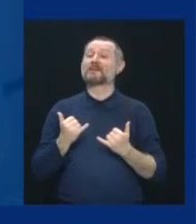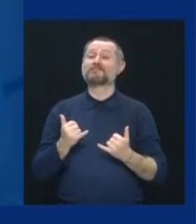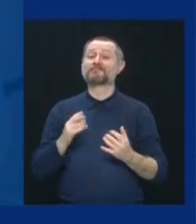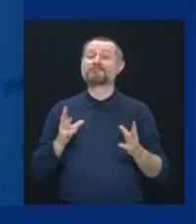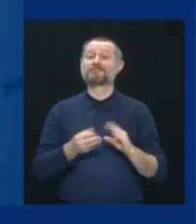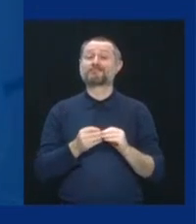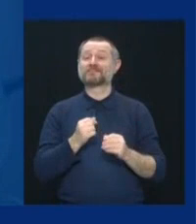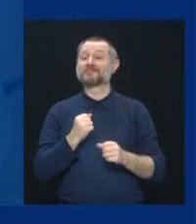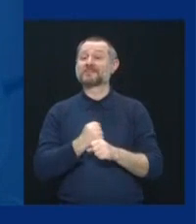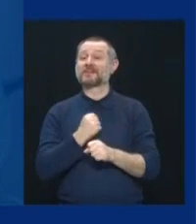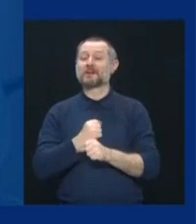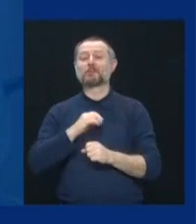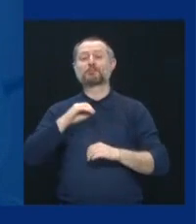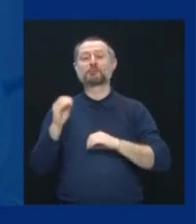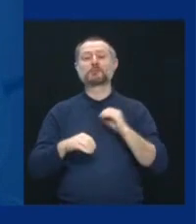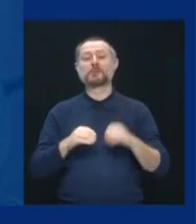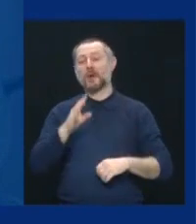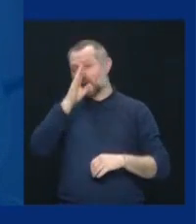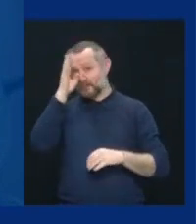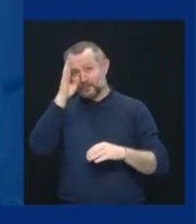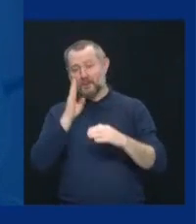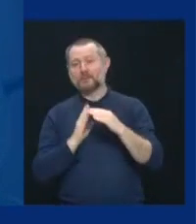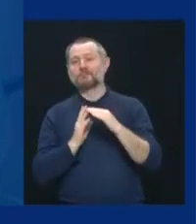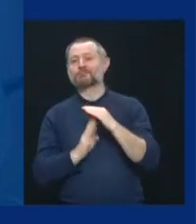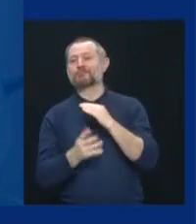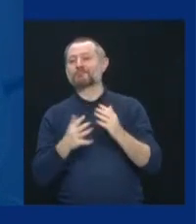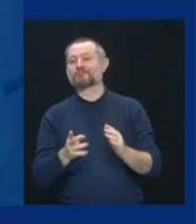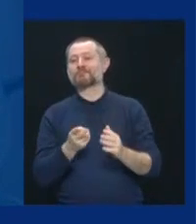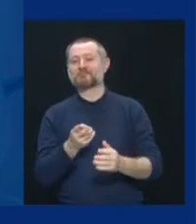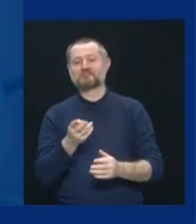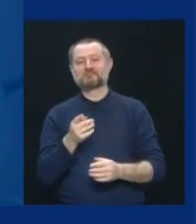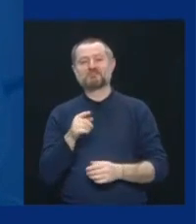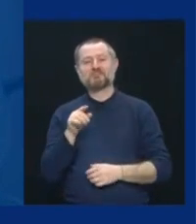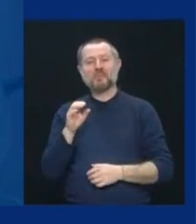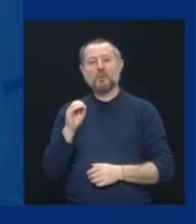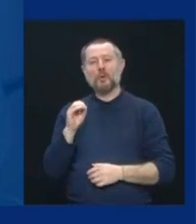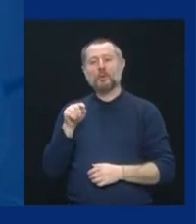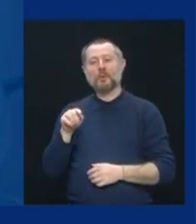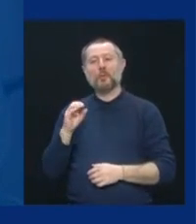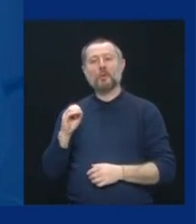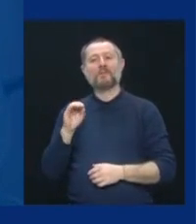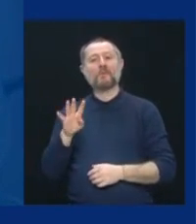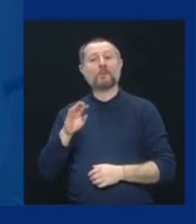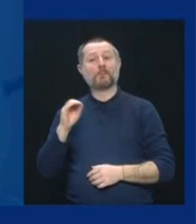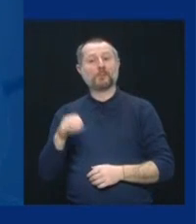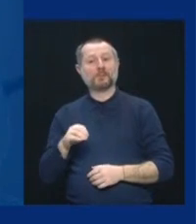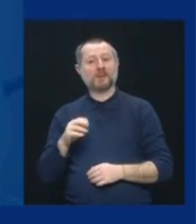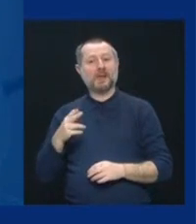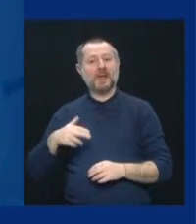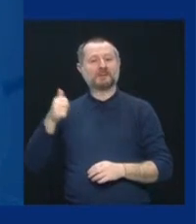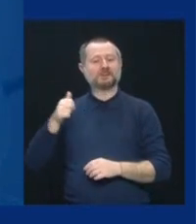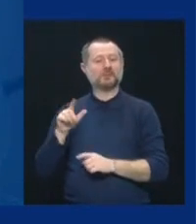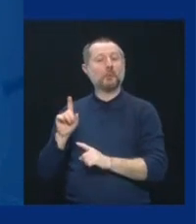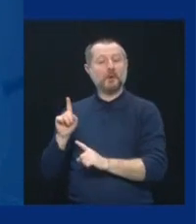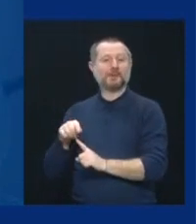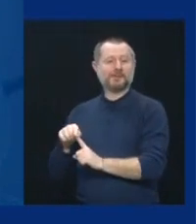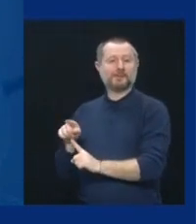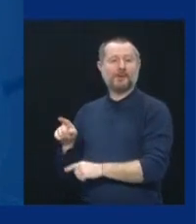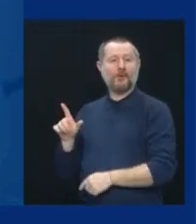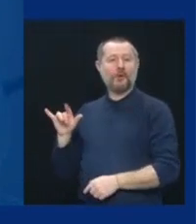Hospitalized percentages, 0.04 is the high, Long Island, New York